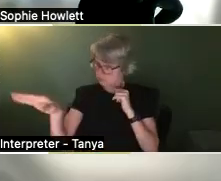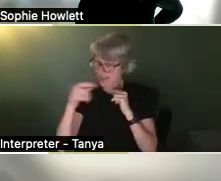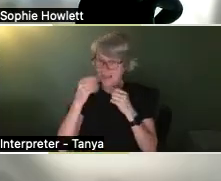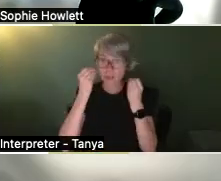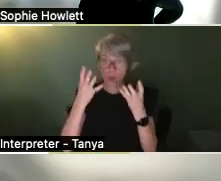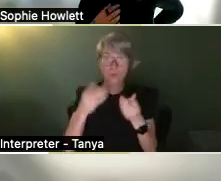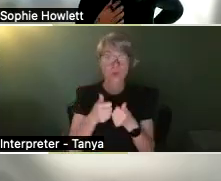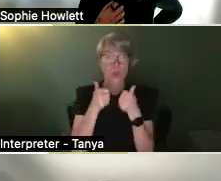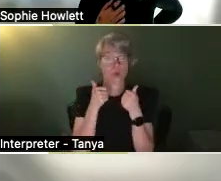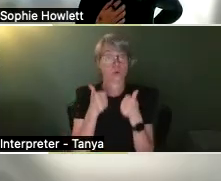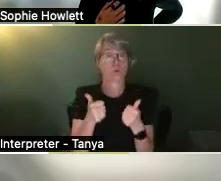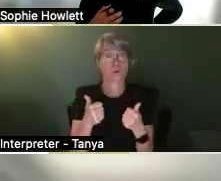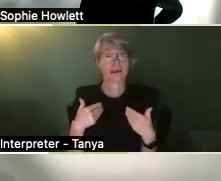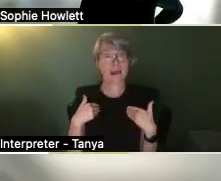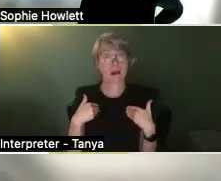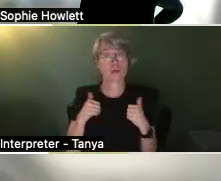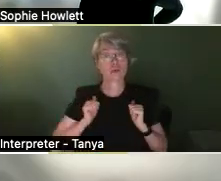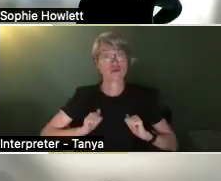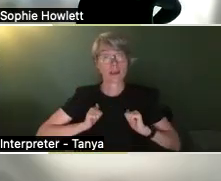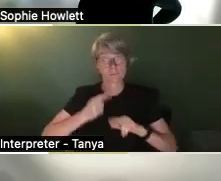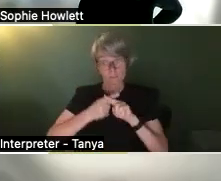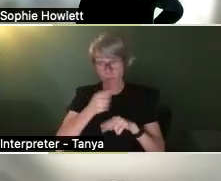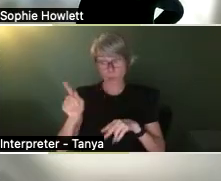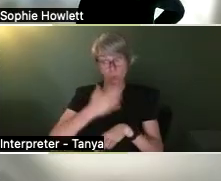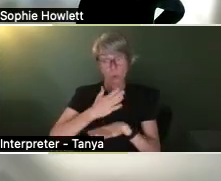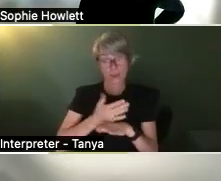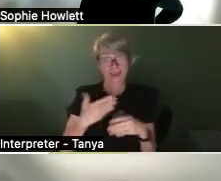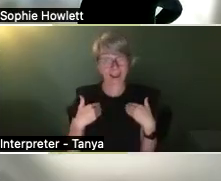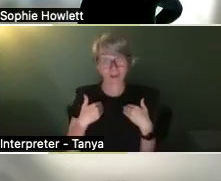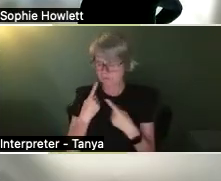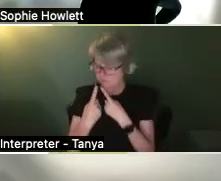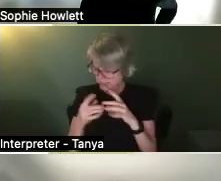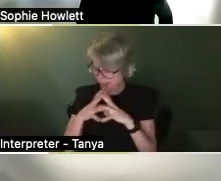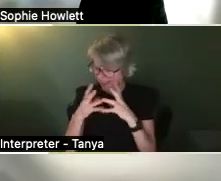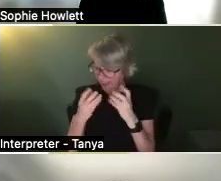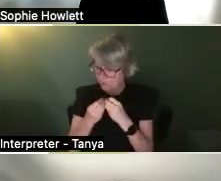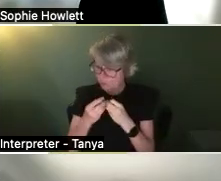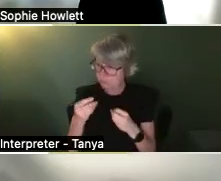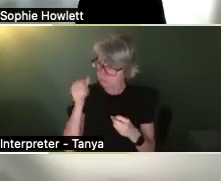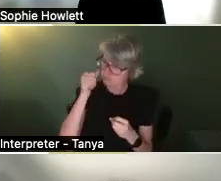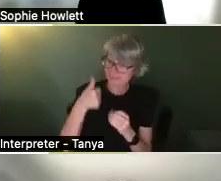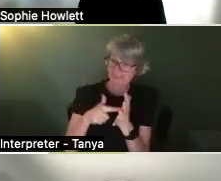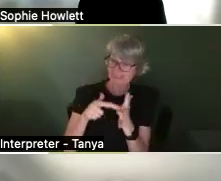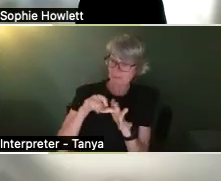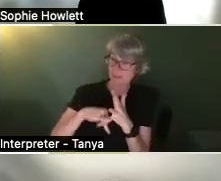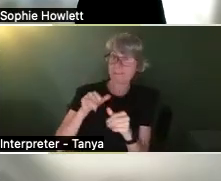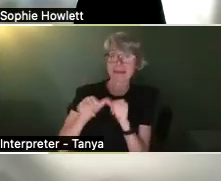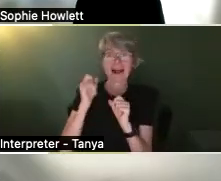health professionals. It gives you all the tips you need to better understand people